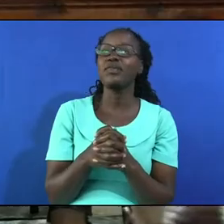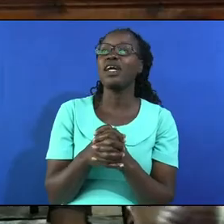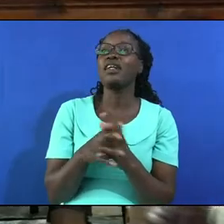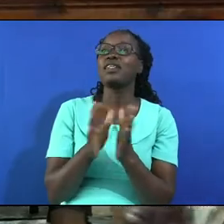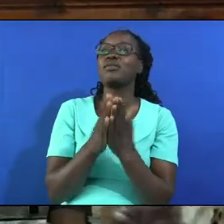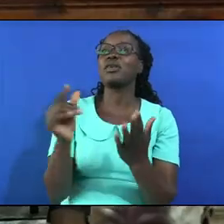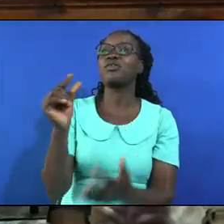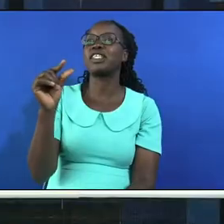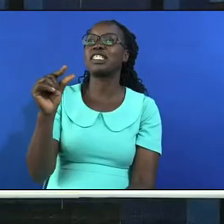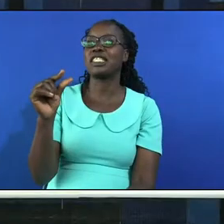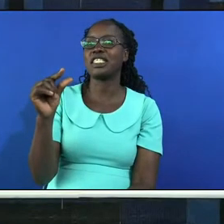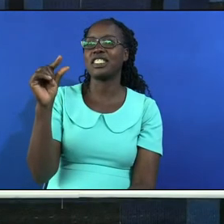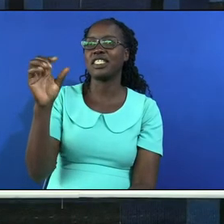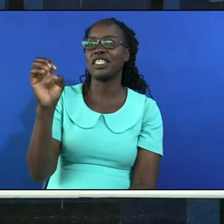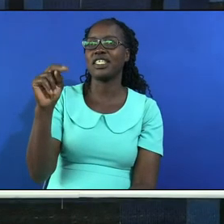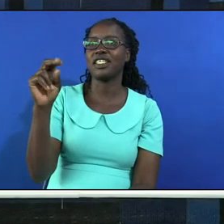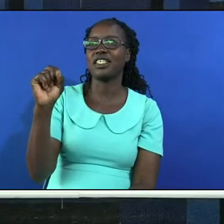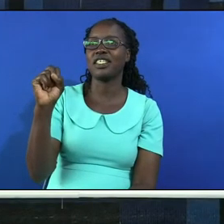Genesis.